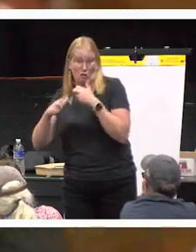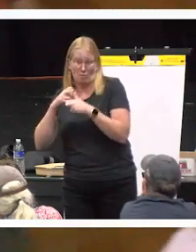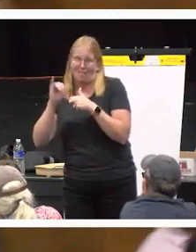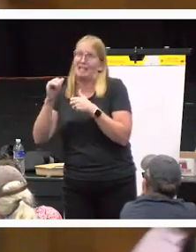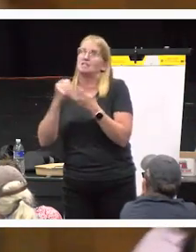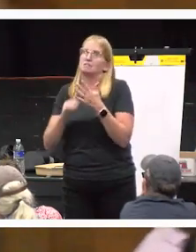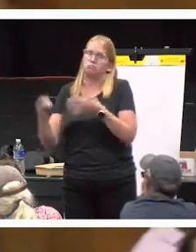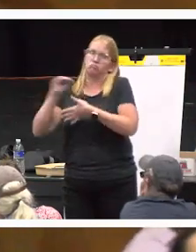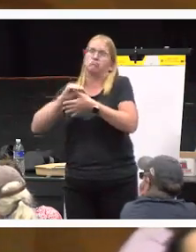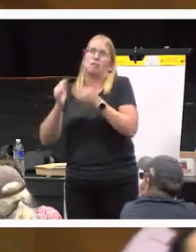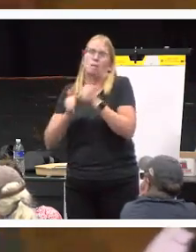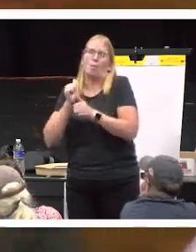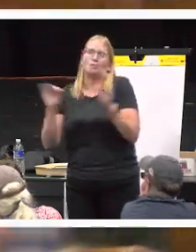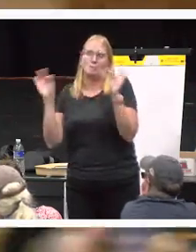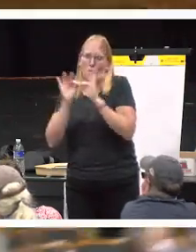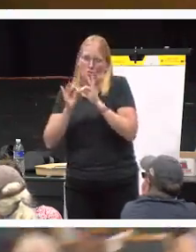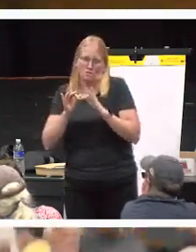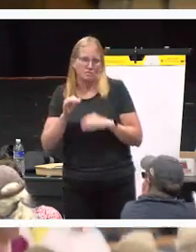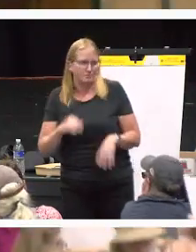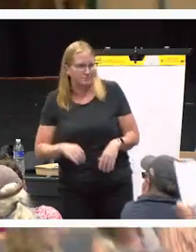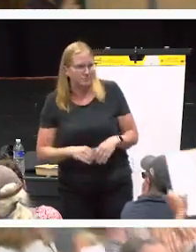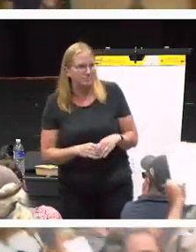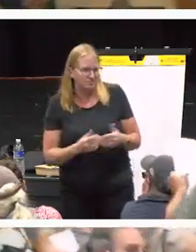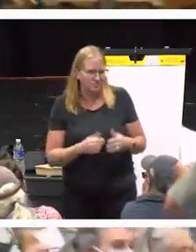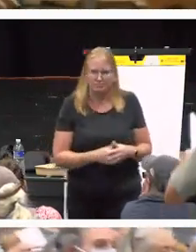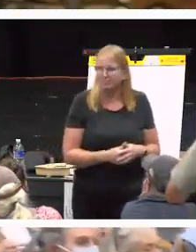Paul, I've got... Yes, go.